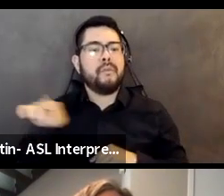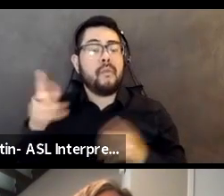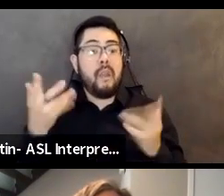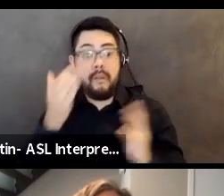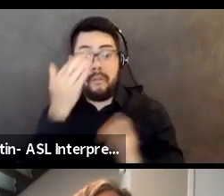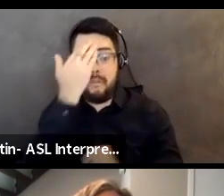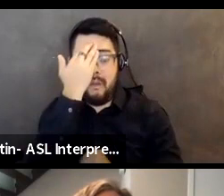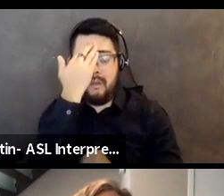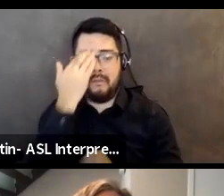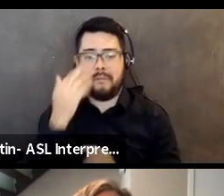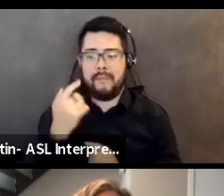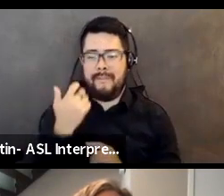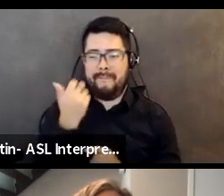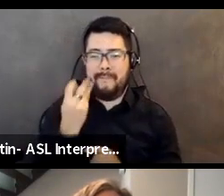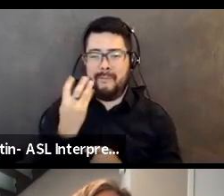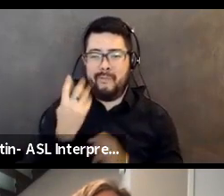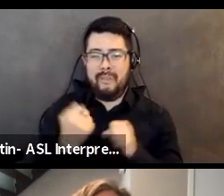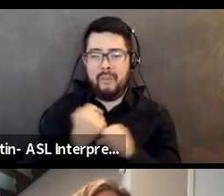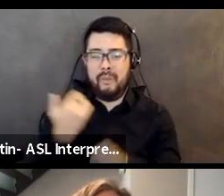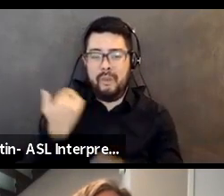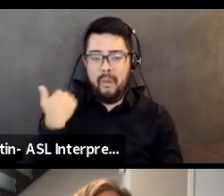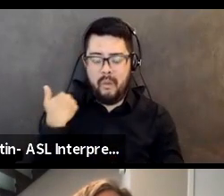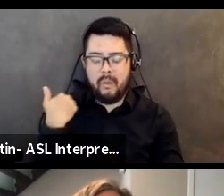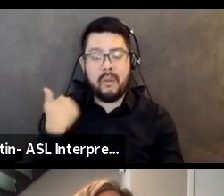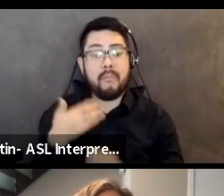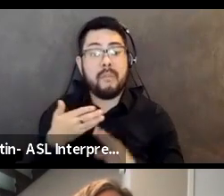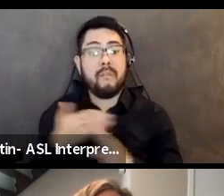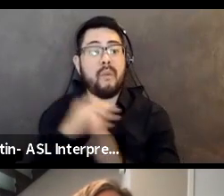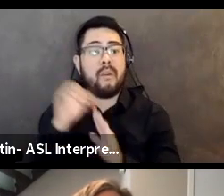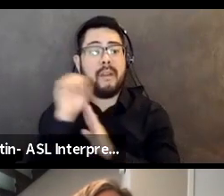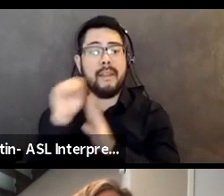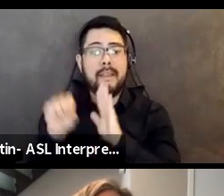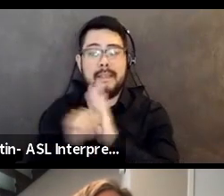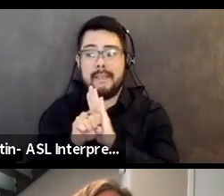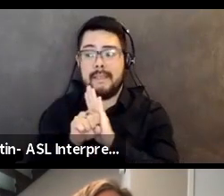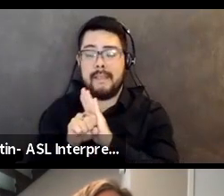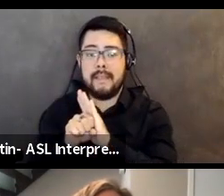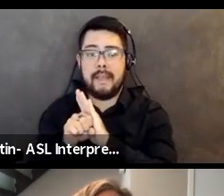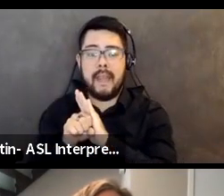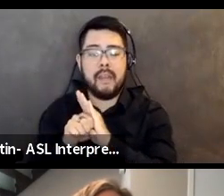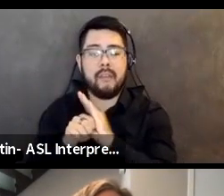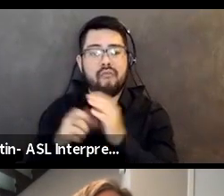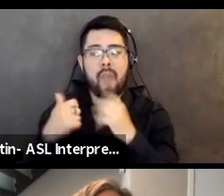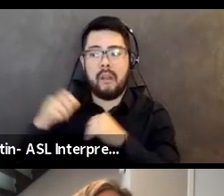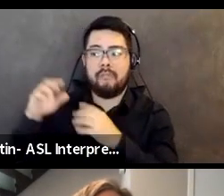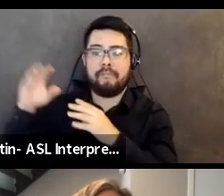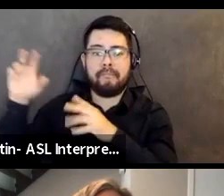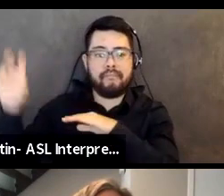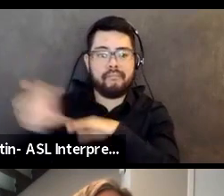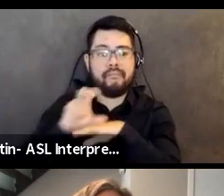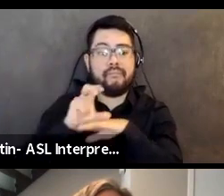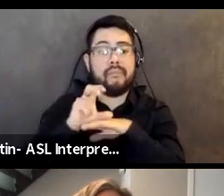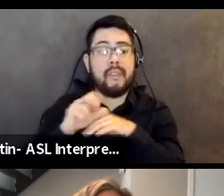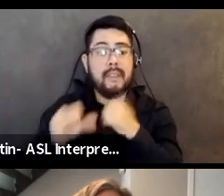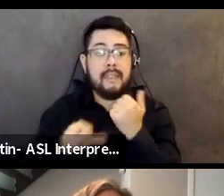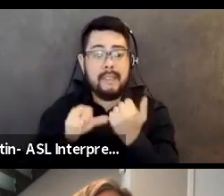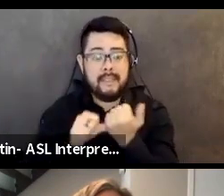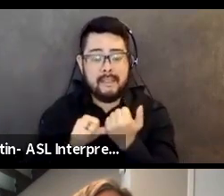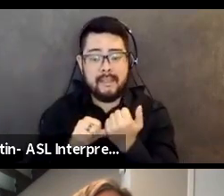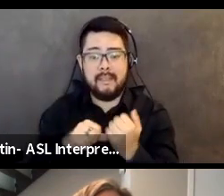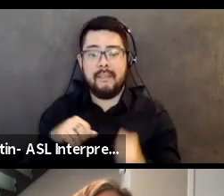um just a few short years ago before the state came in to assist the the